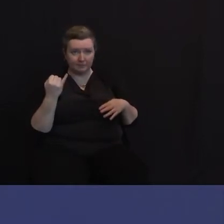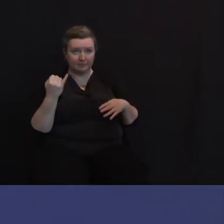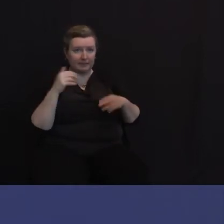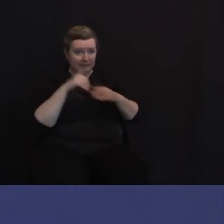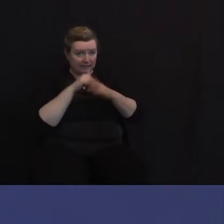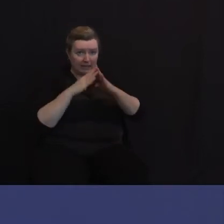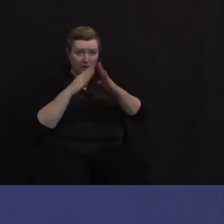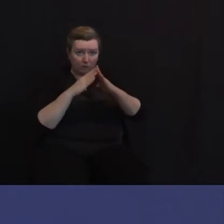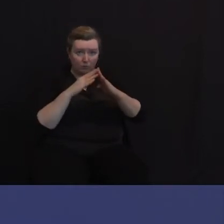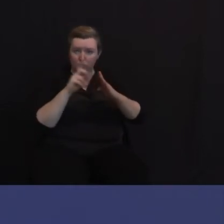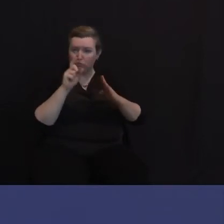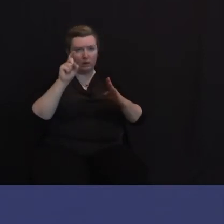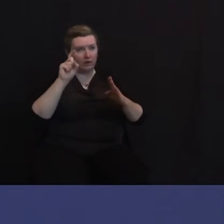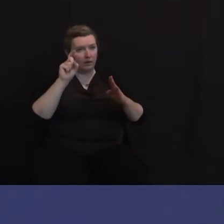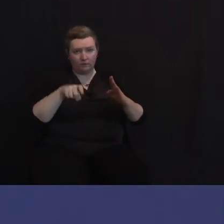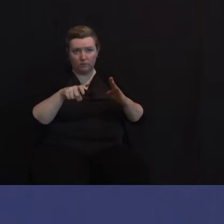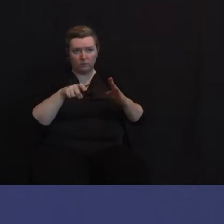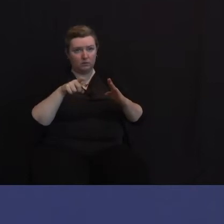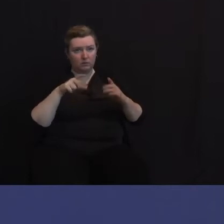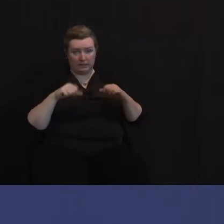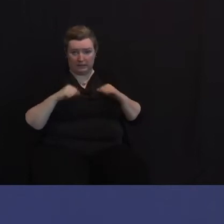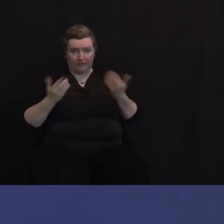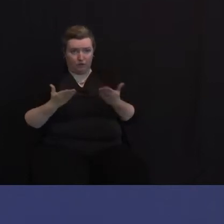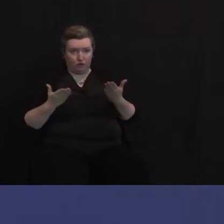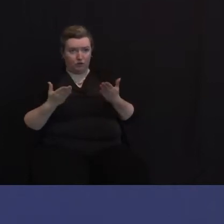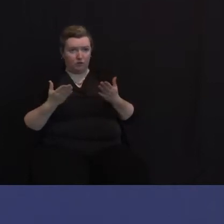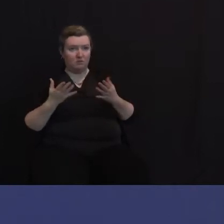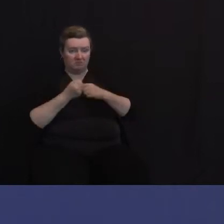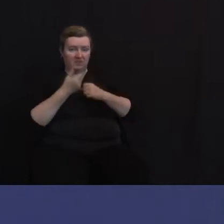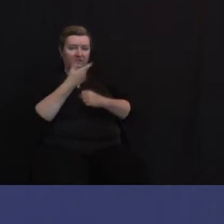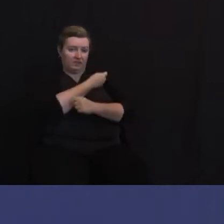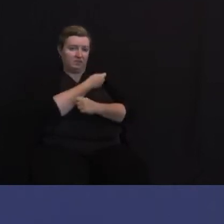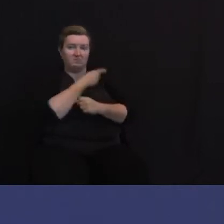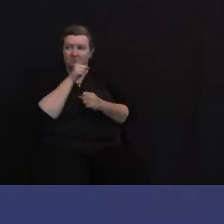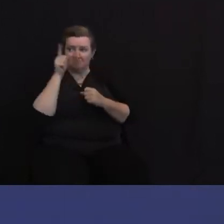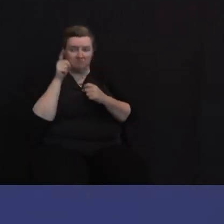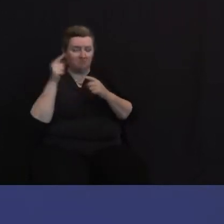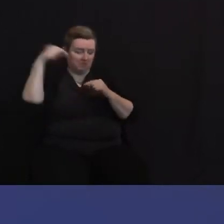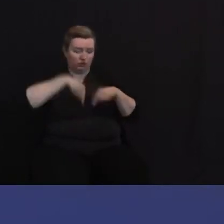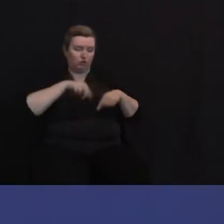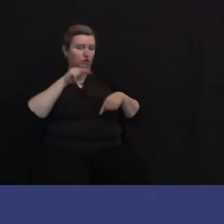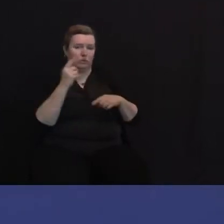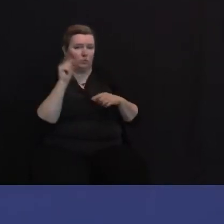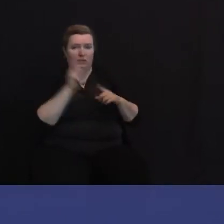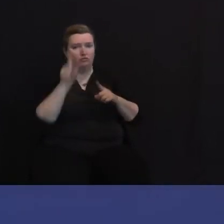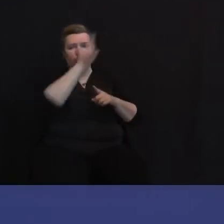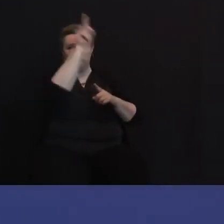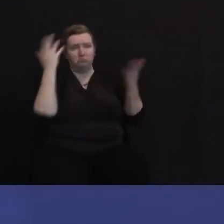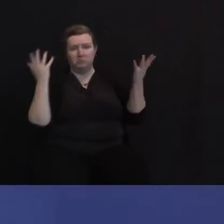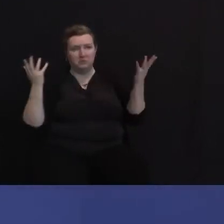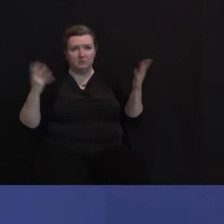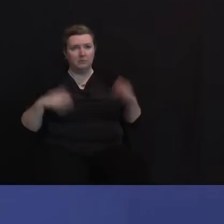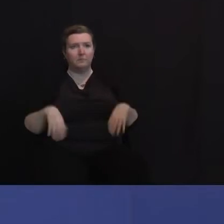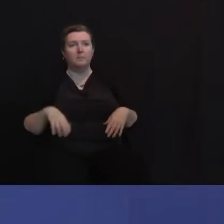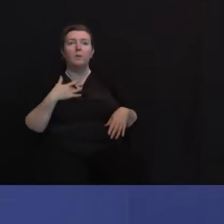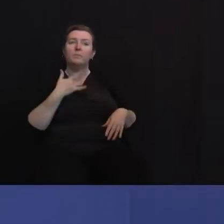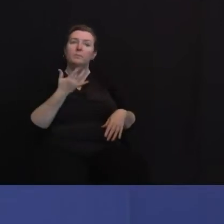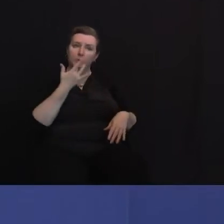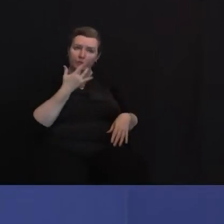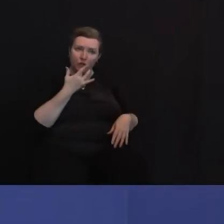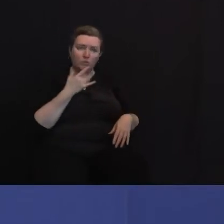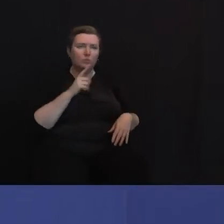or that county, unless Judy corrects me otherwise. No, that's true, but if we would like if you go to Gloucester for your first shot,